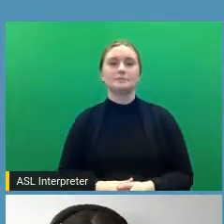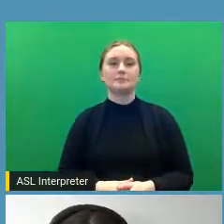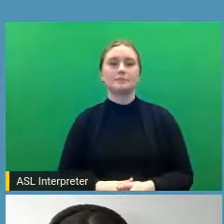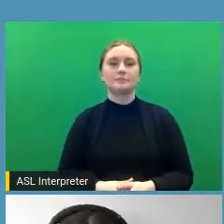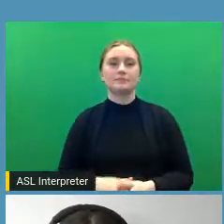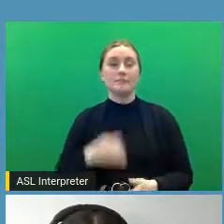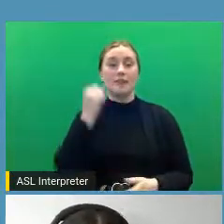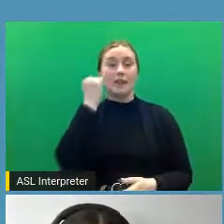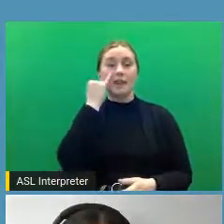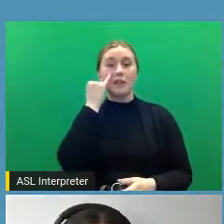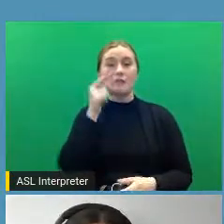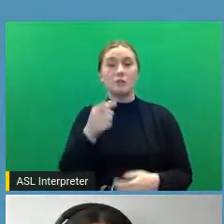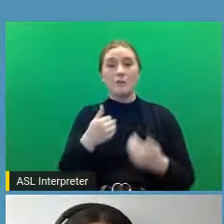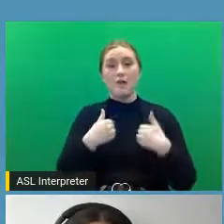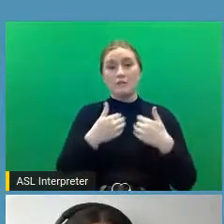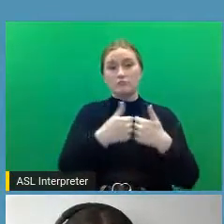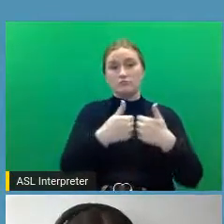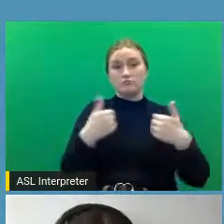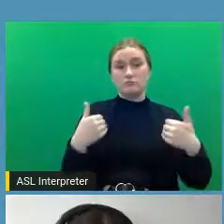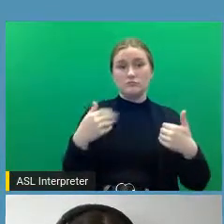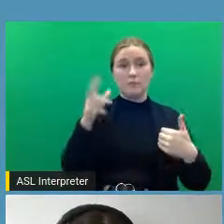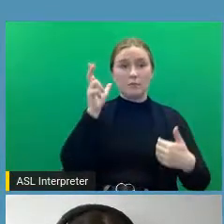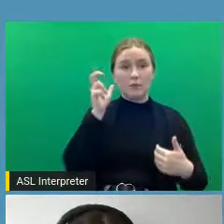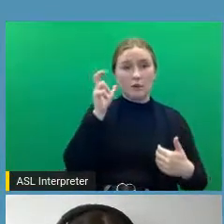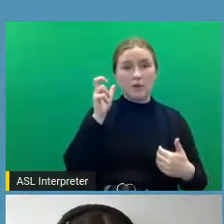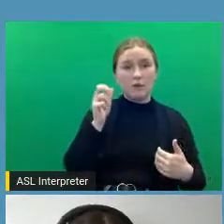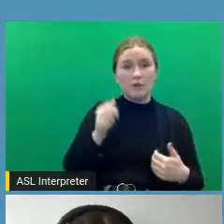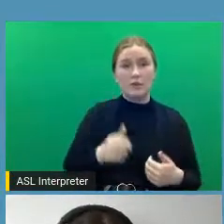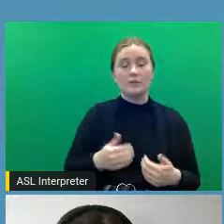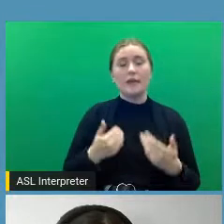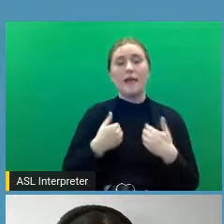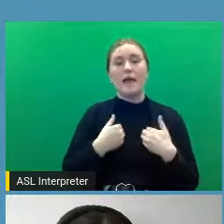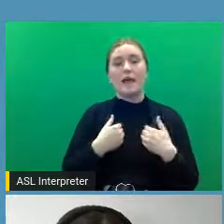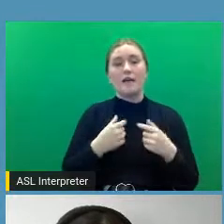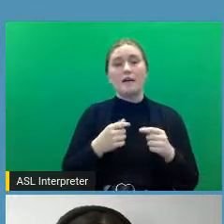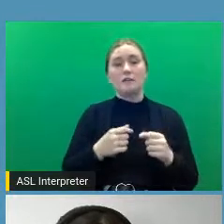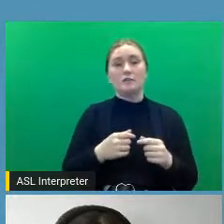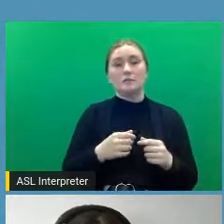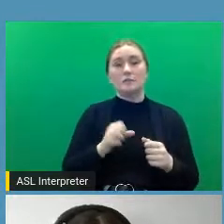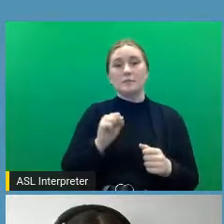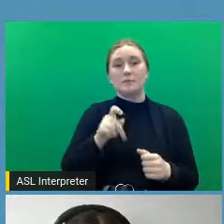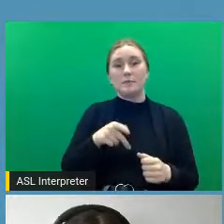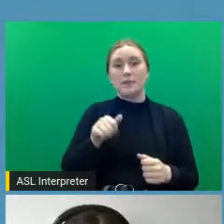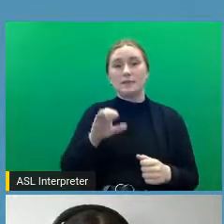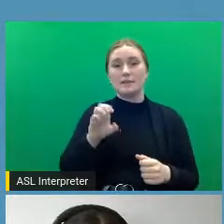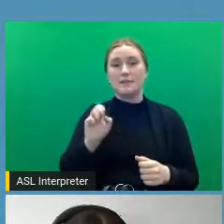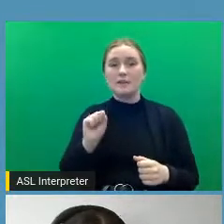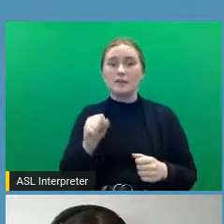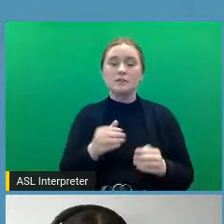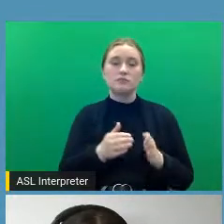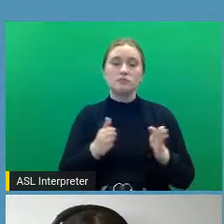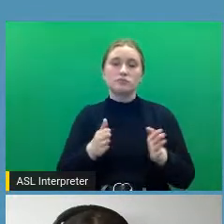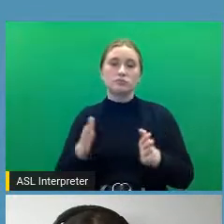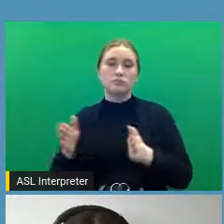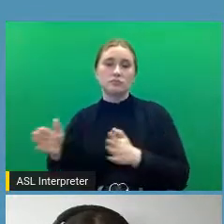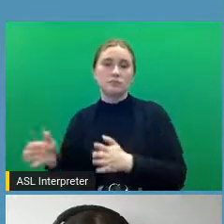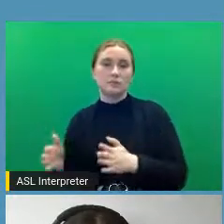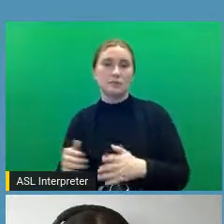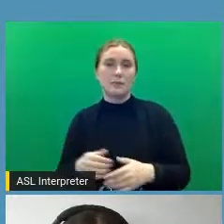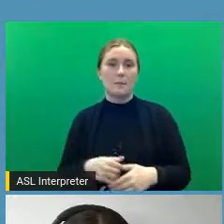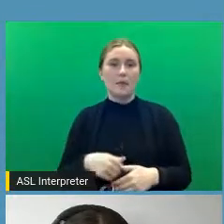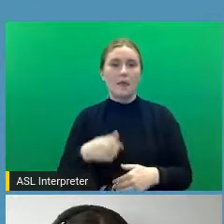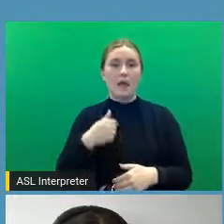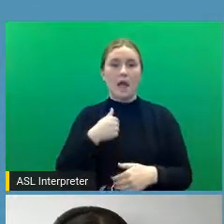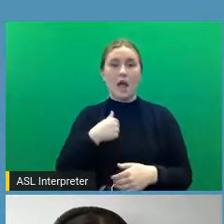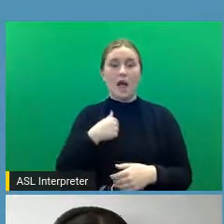if you're doing separate audio description, leave spaces where it's needed to insert it. I recommend editing